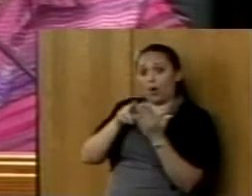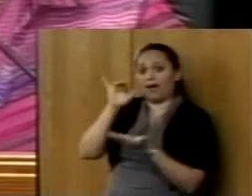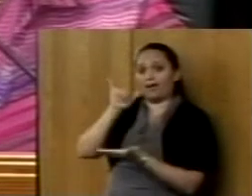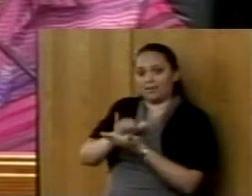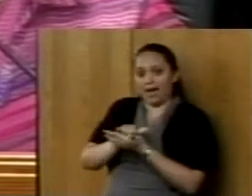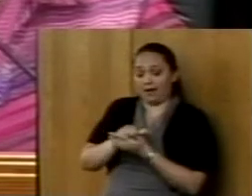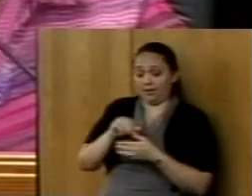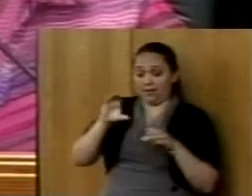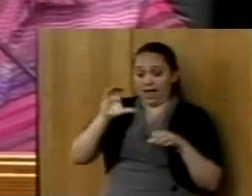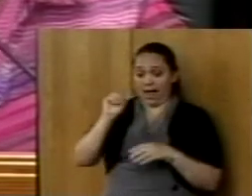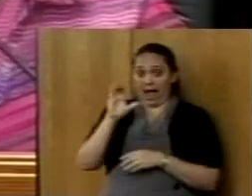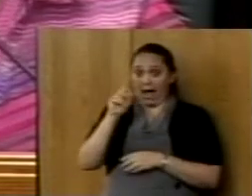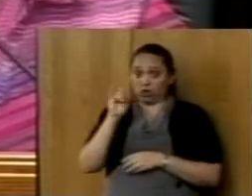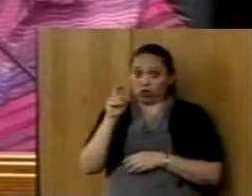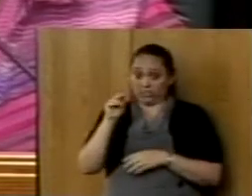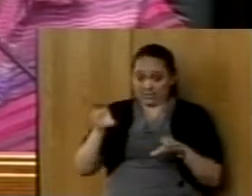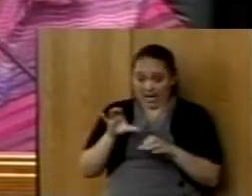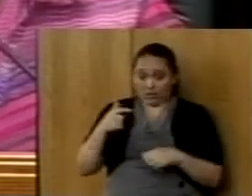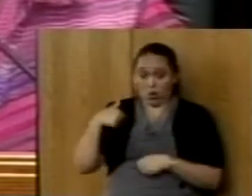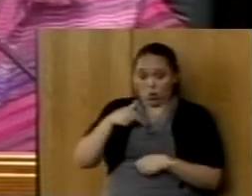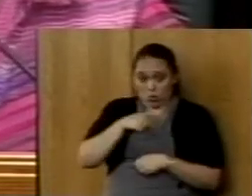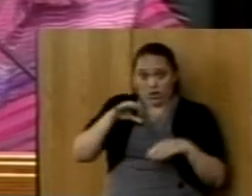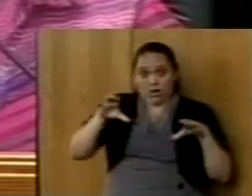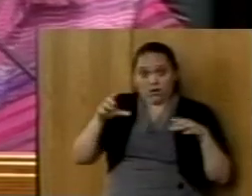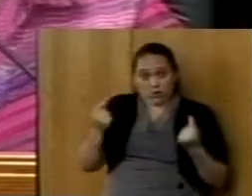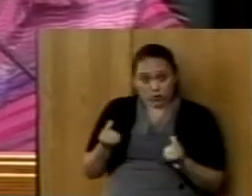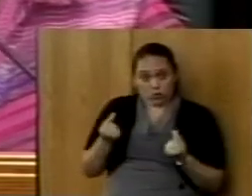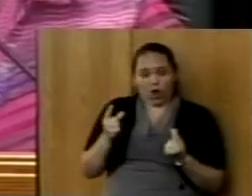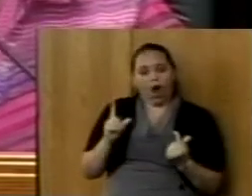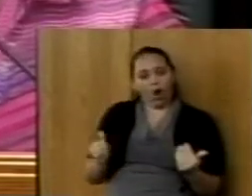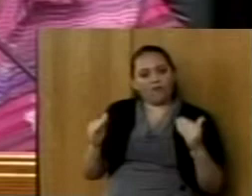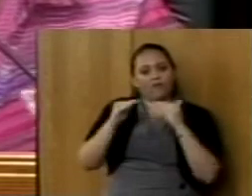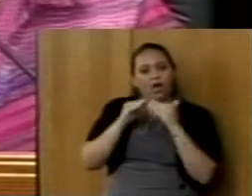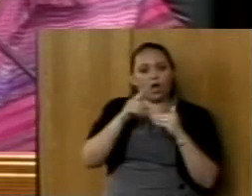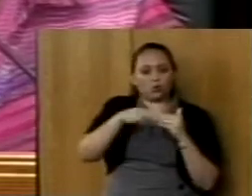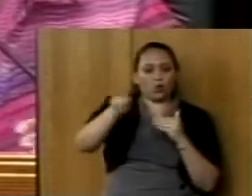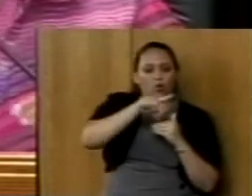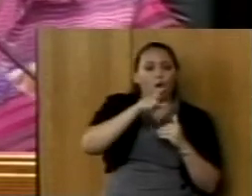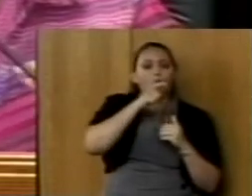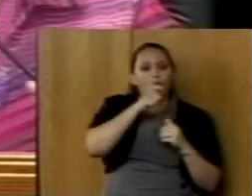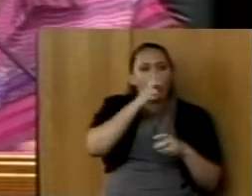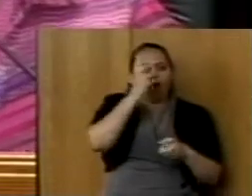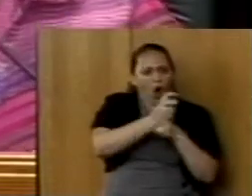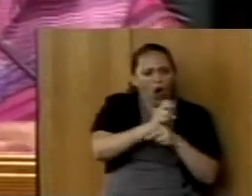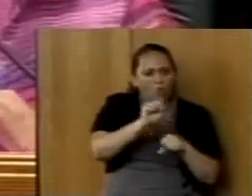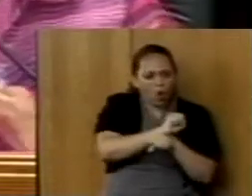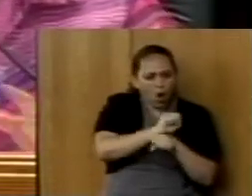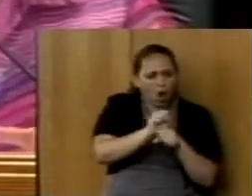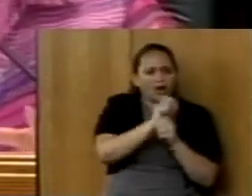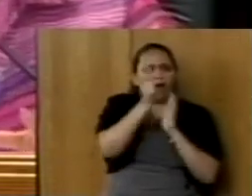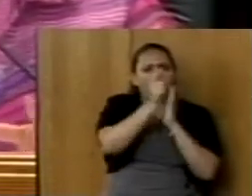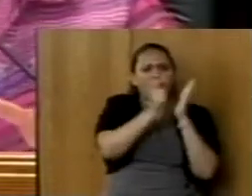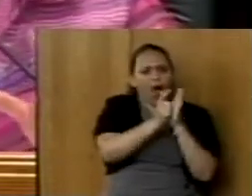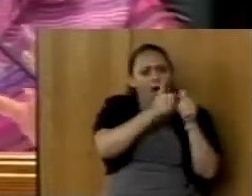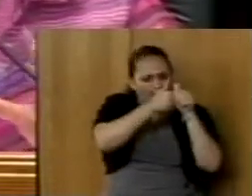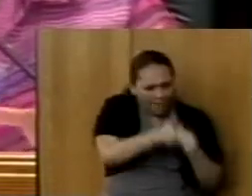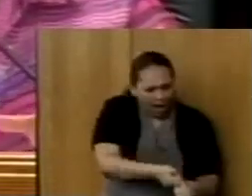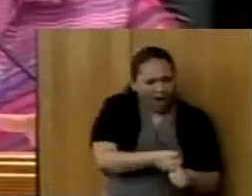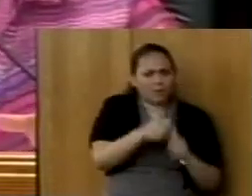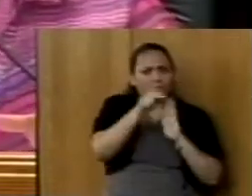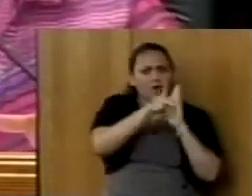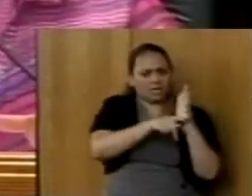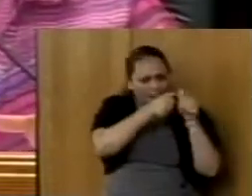actions that we take are fair to those who are hardworking, law-abiding, policy-abiding,